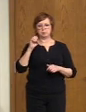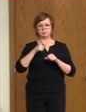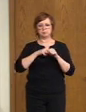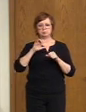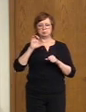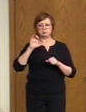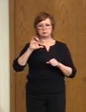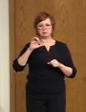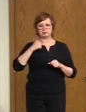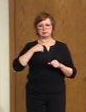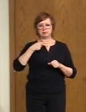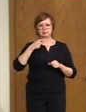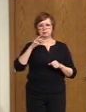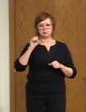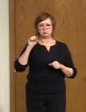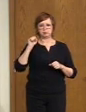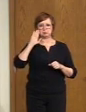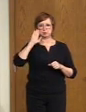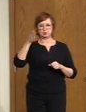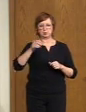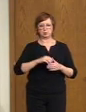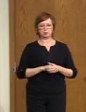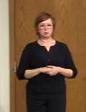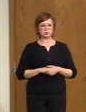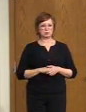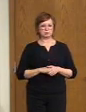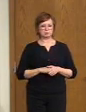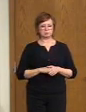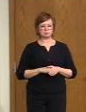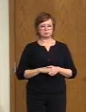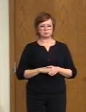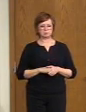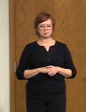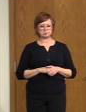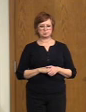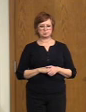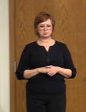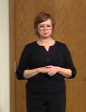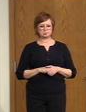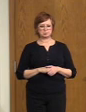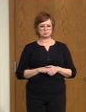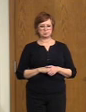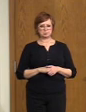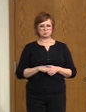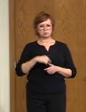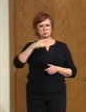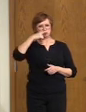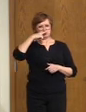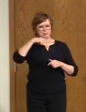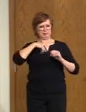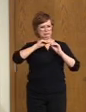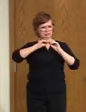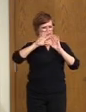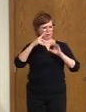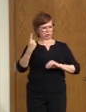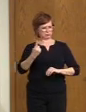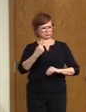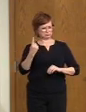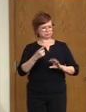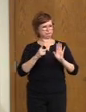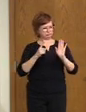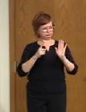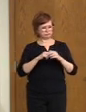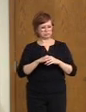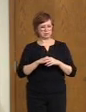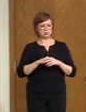Malone from the Canadian Press. So a bit on what you were just talking about, but can I get clarification? We've talked about how the